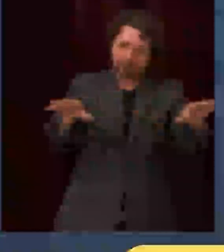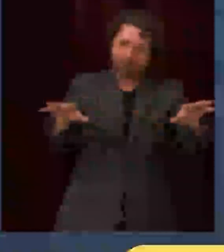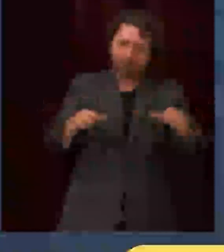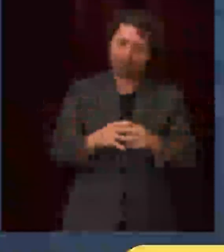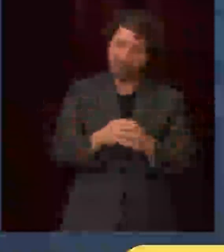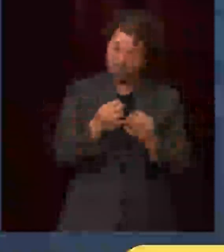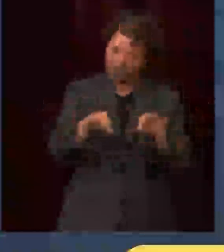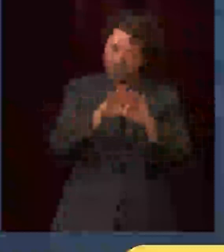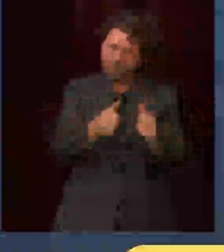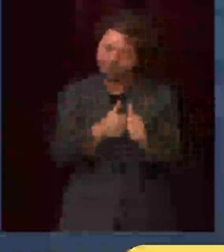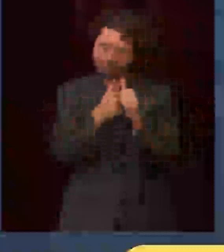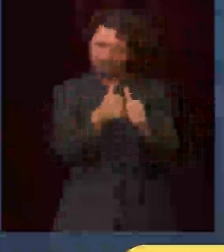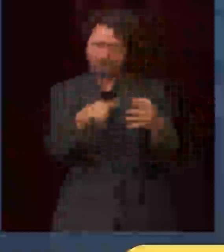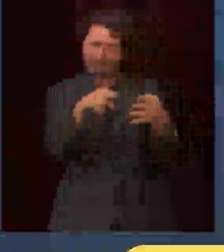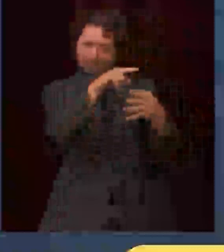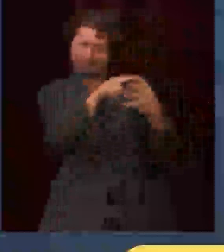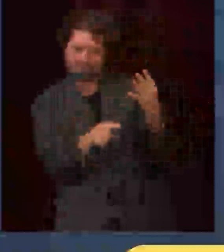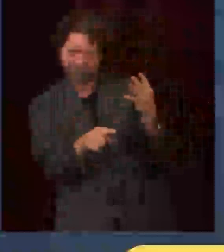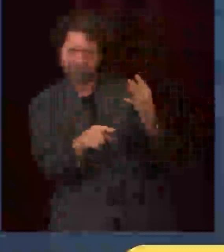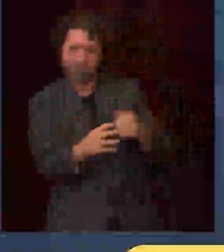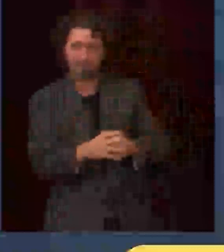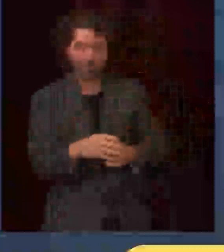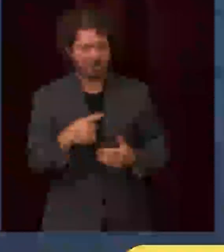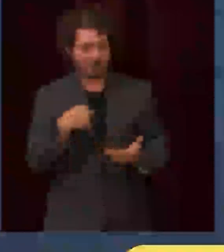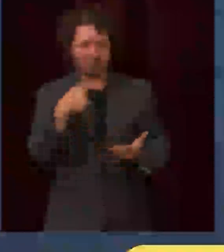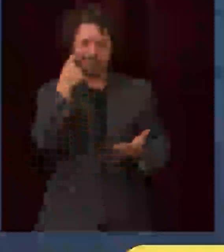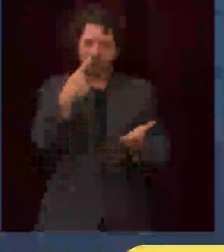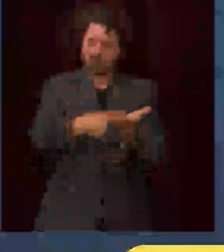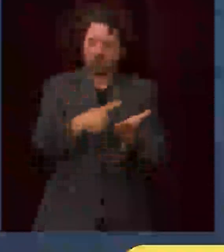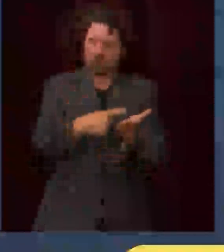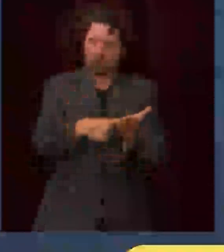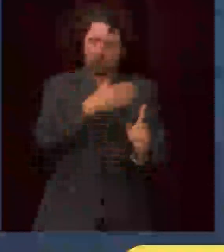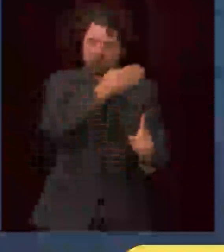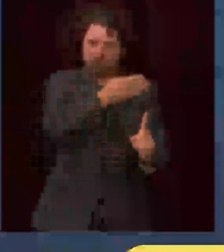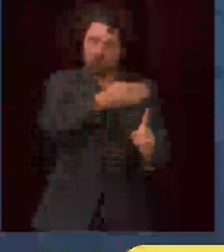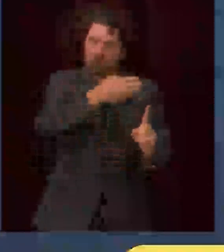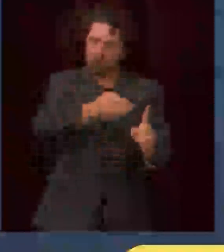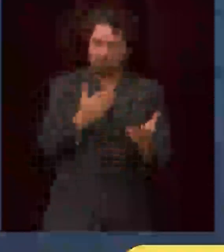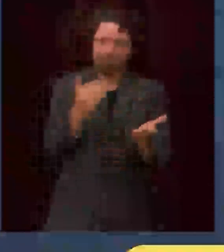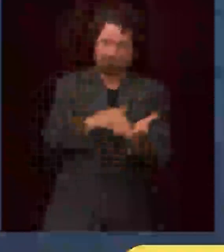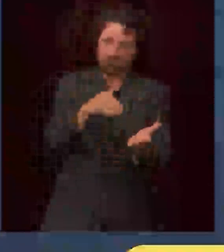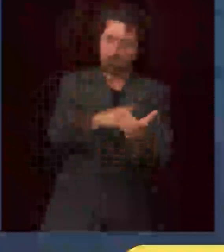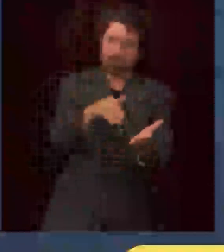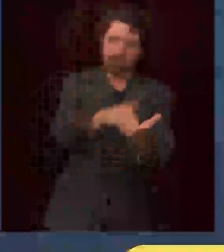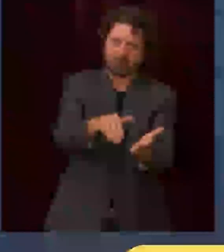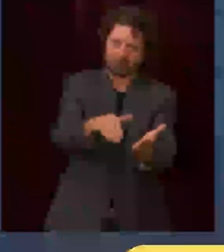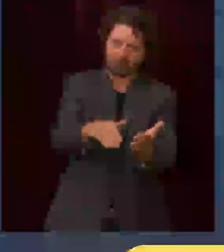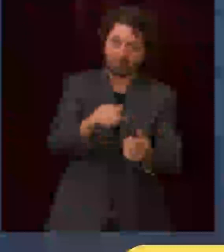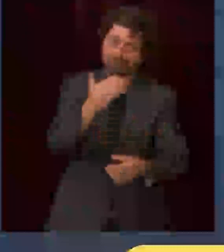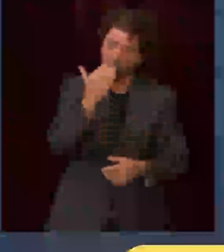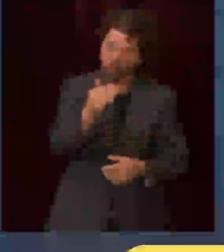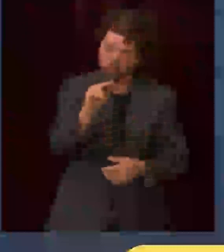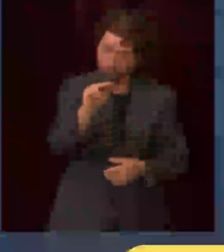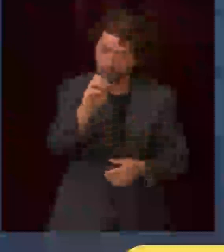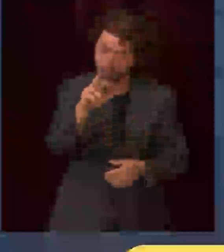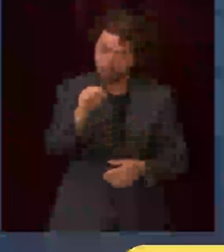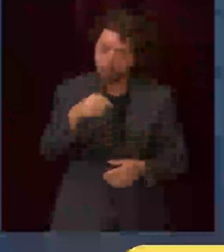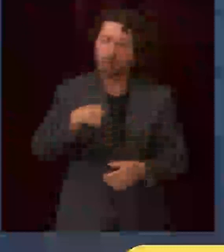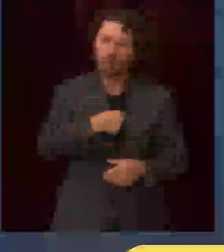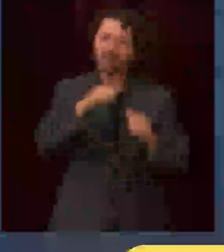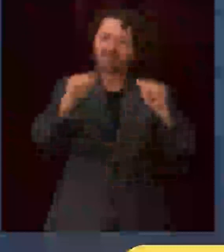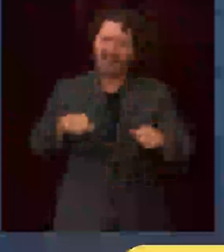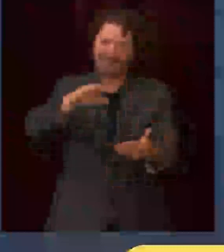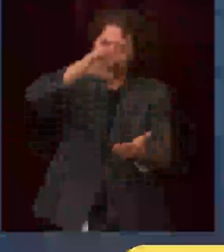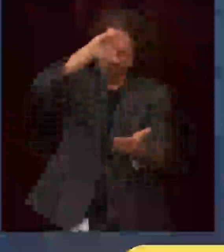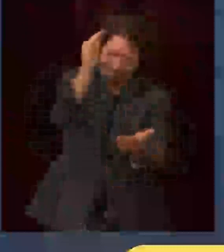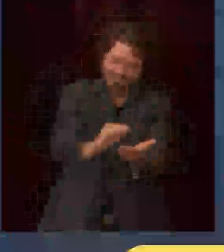we've talked about. So this is really a good news story. We have the capability not to have to go back. It depends on all of us to be